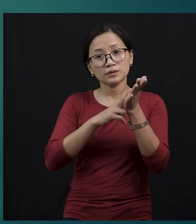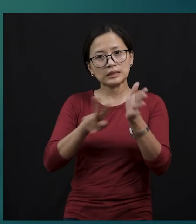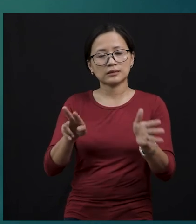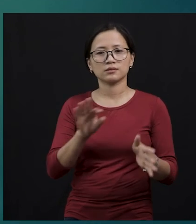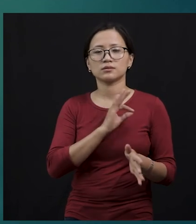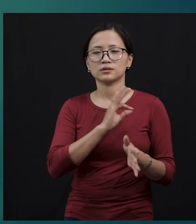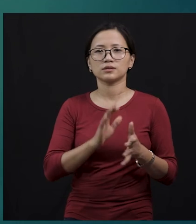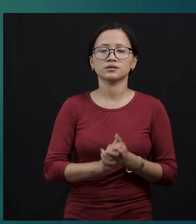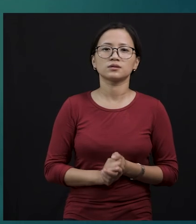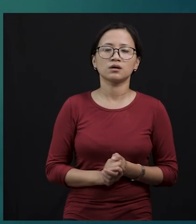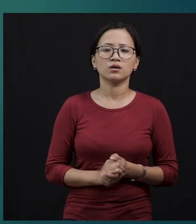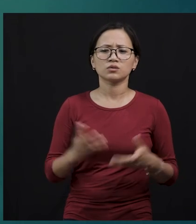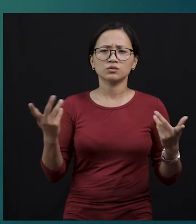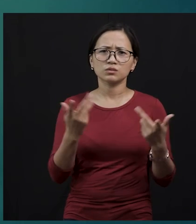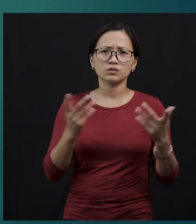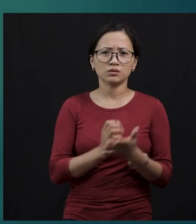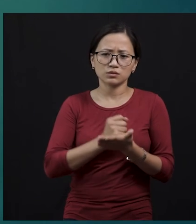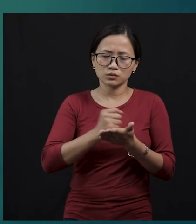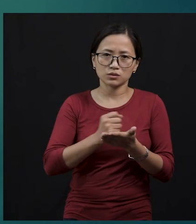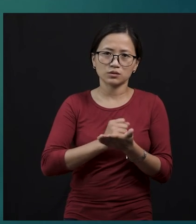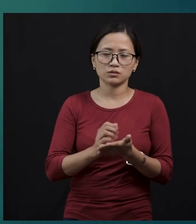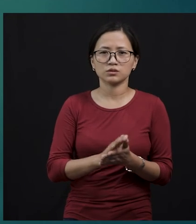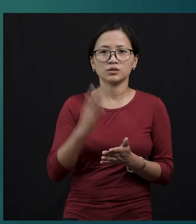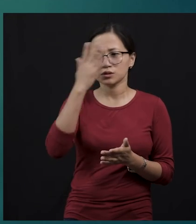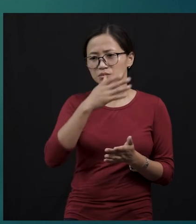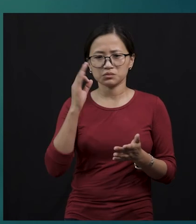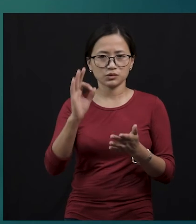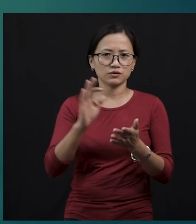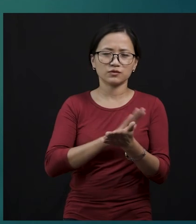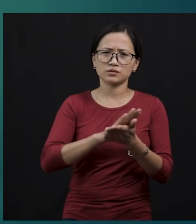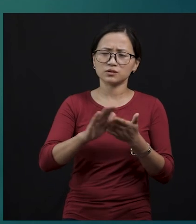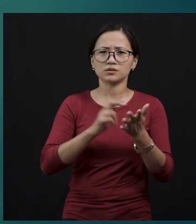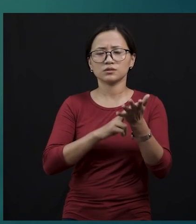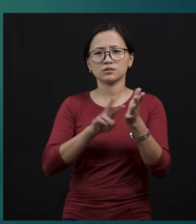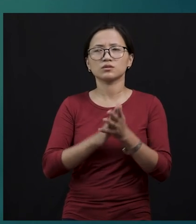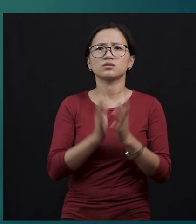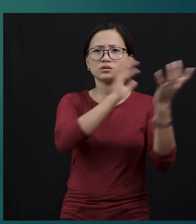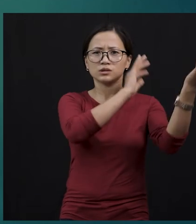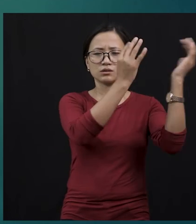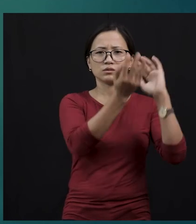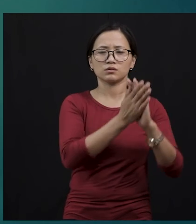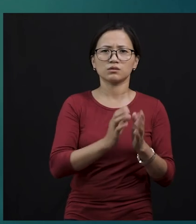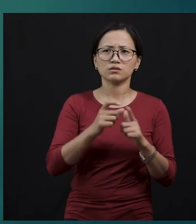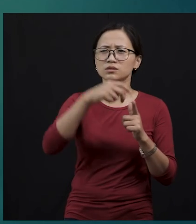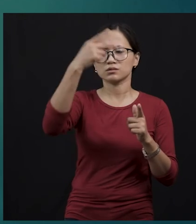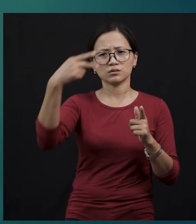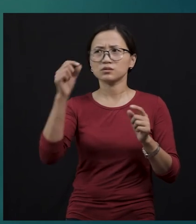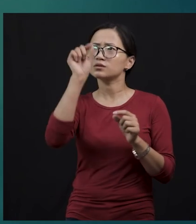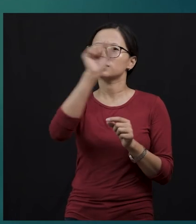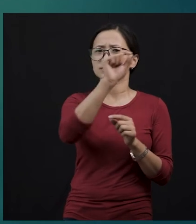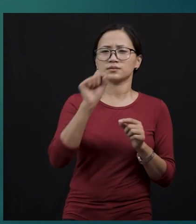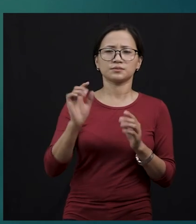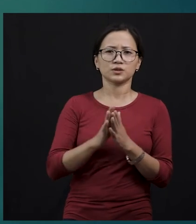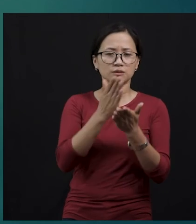nature. Because no matter how much we try to beautify this planet Earth, or no matter how much we try to decorate something, a